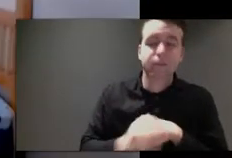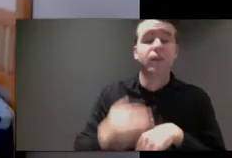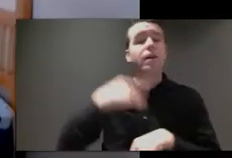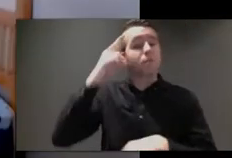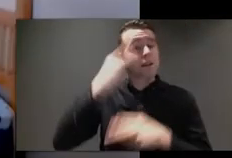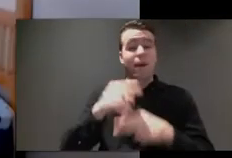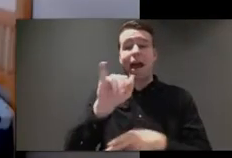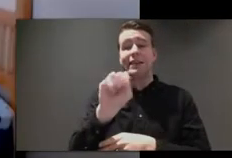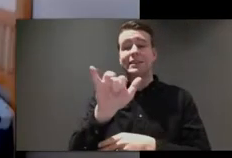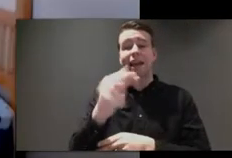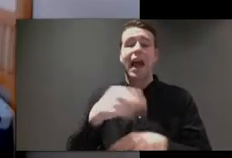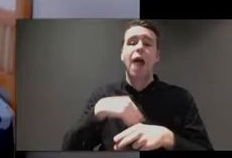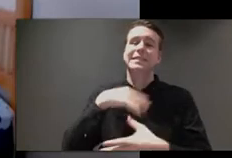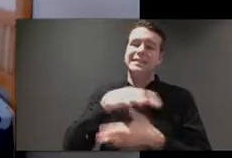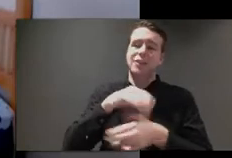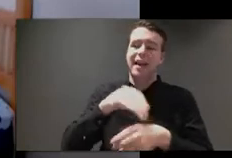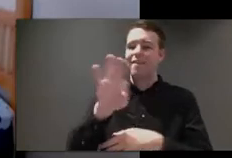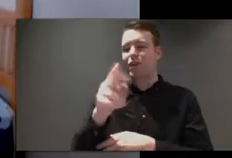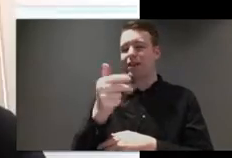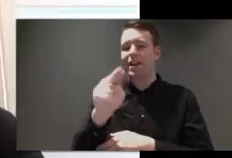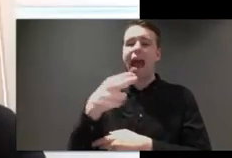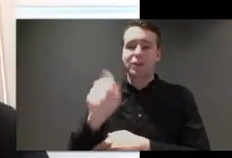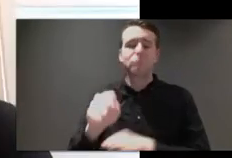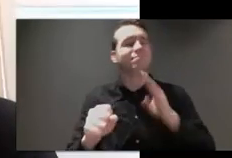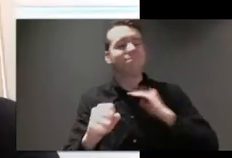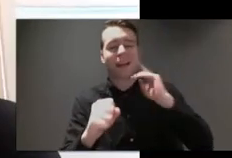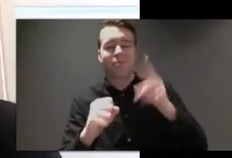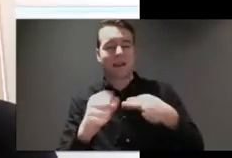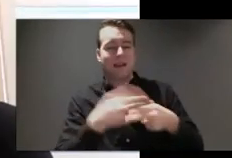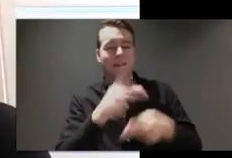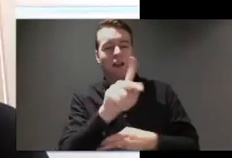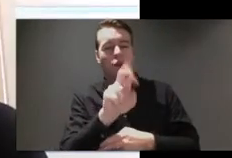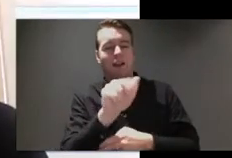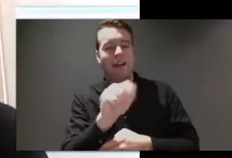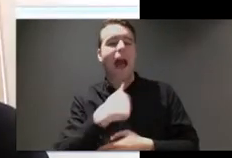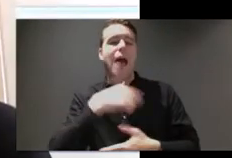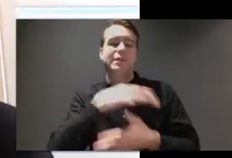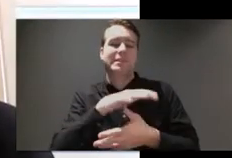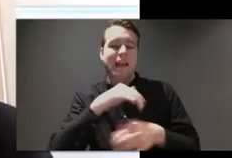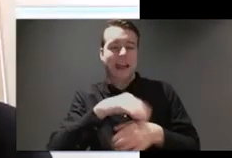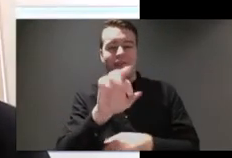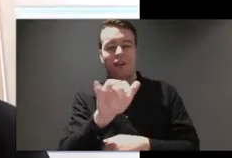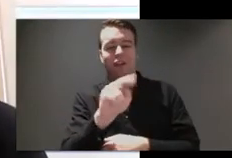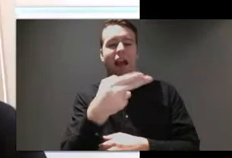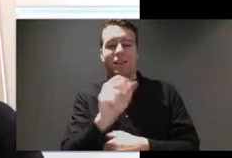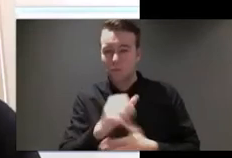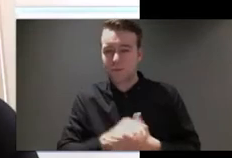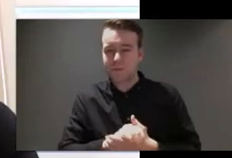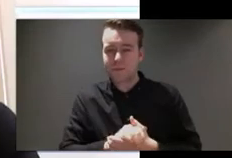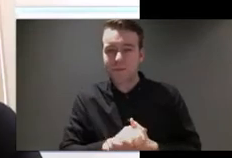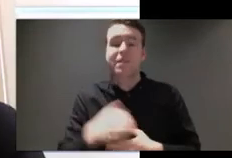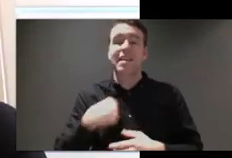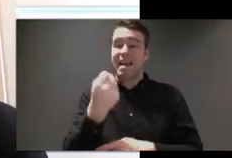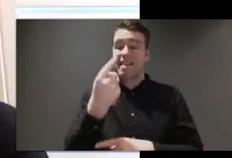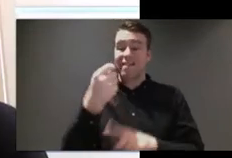Isaiah O, and I'm a senior at Franklin High School. And I'm Karina Payton. I'm also a senior at Franklin High School. It's been 11 months